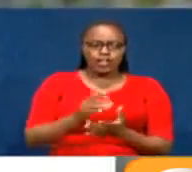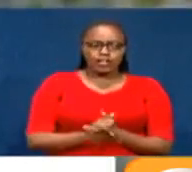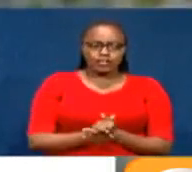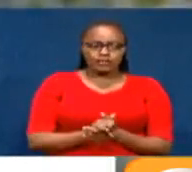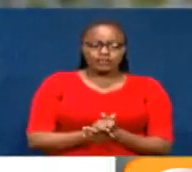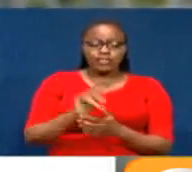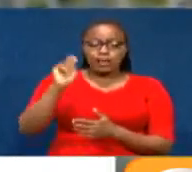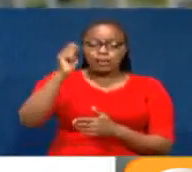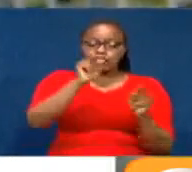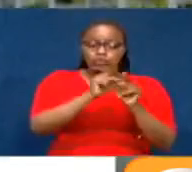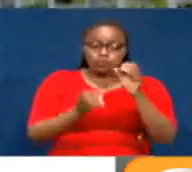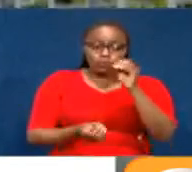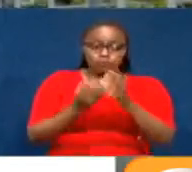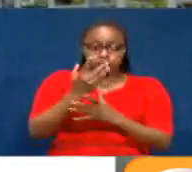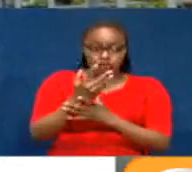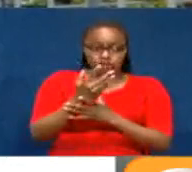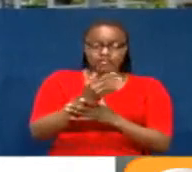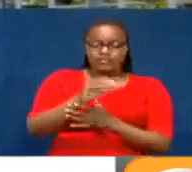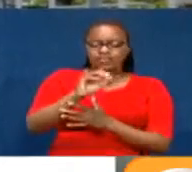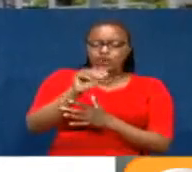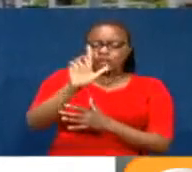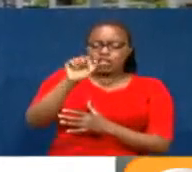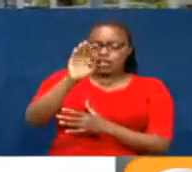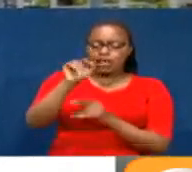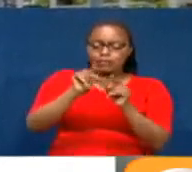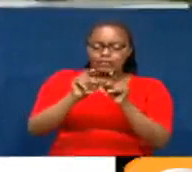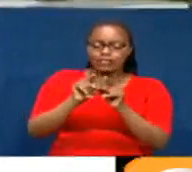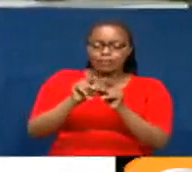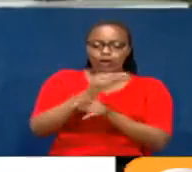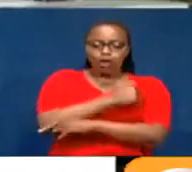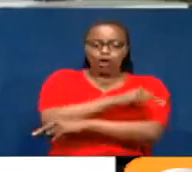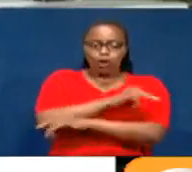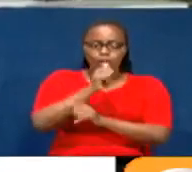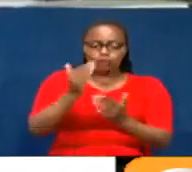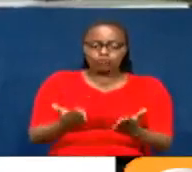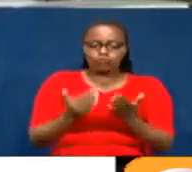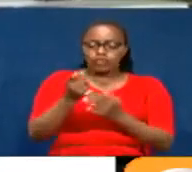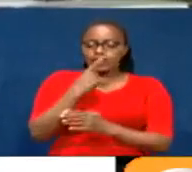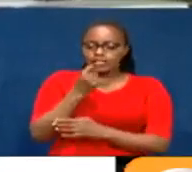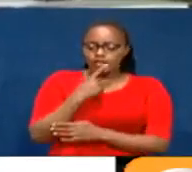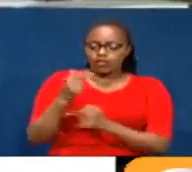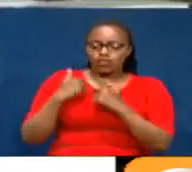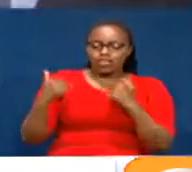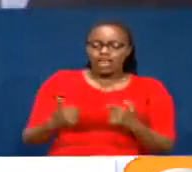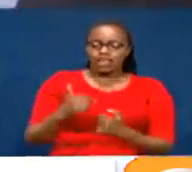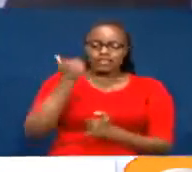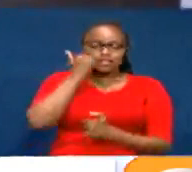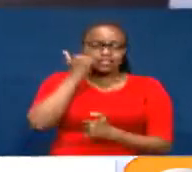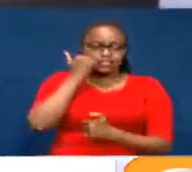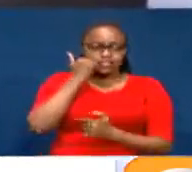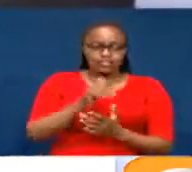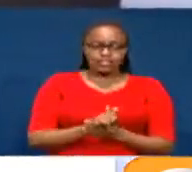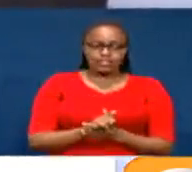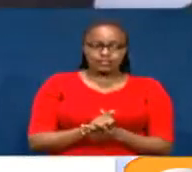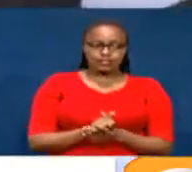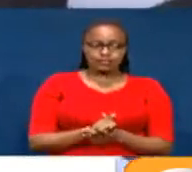The president also launched a catheterization laboratory at the hospital, which enhanced treatment of heart-related diseases. We have done